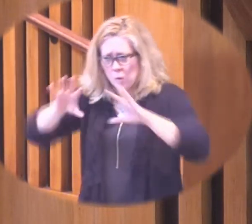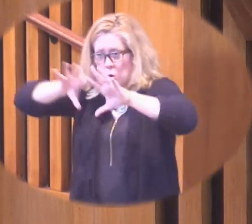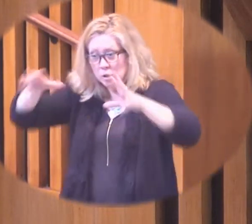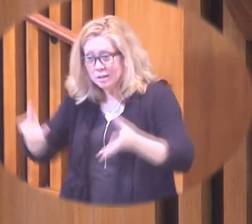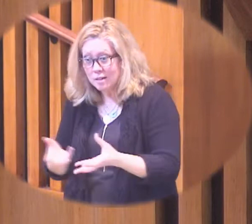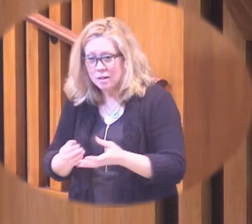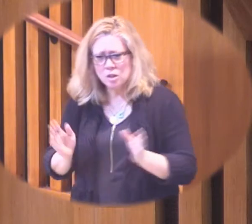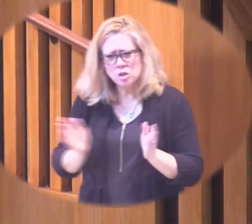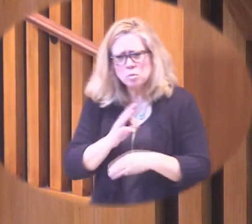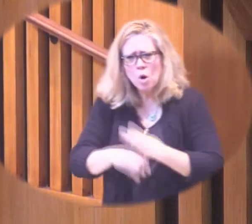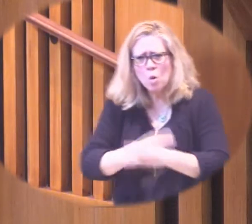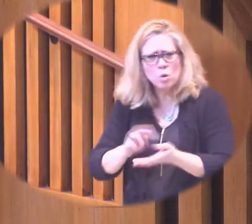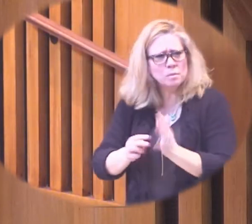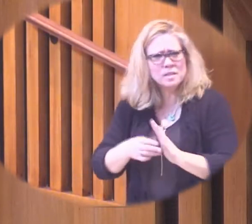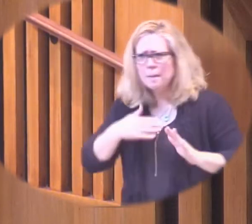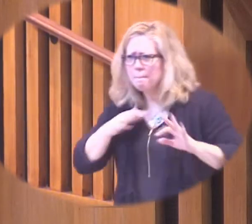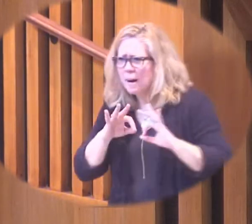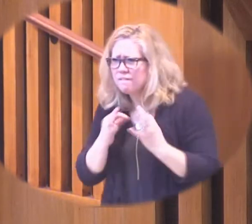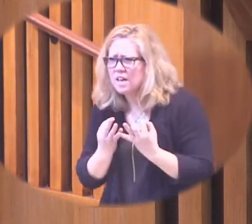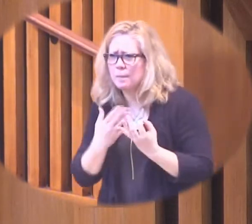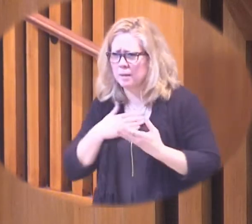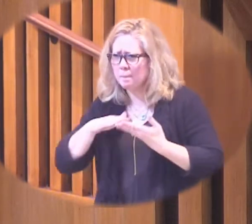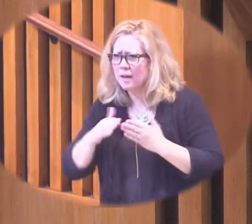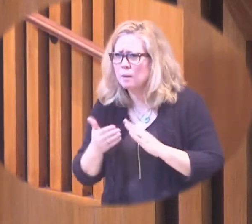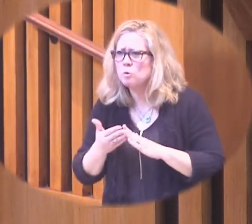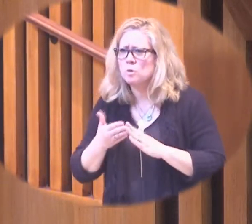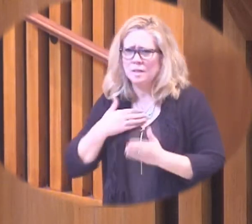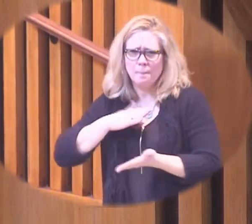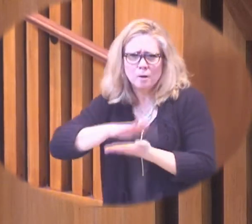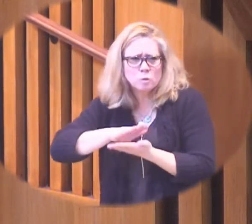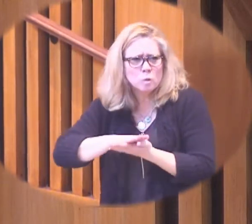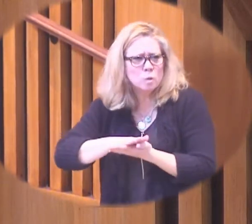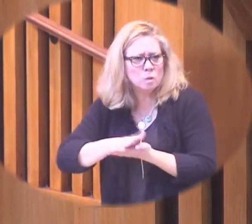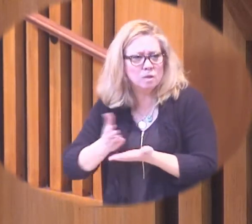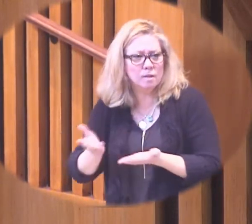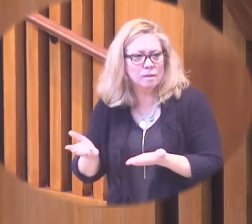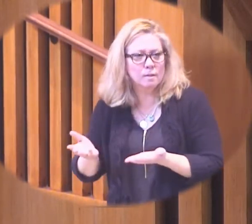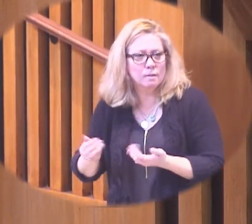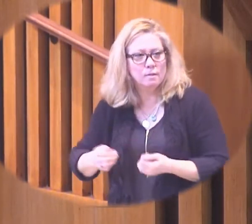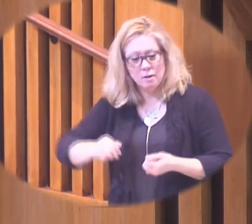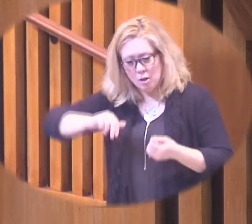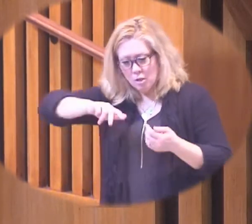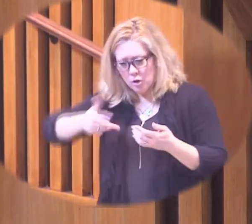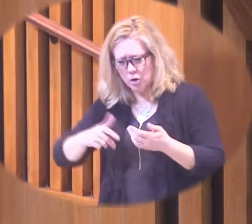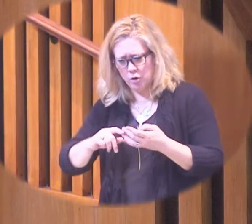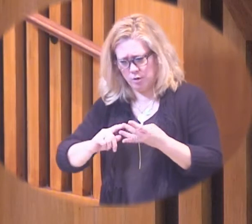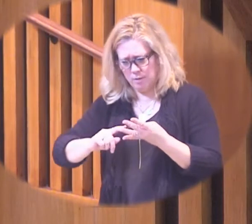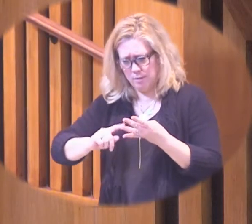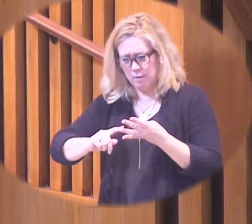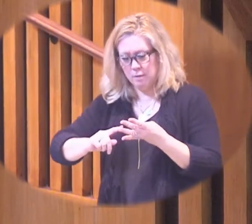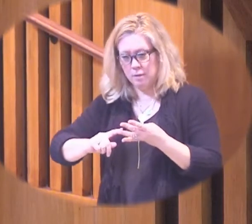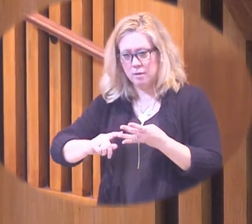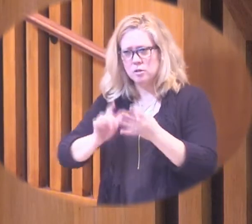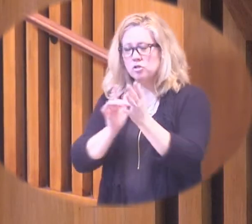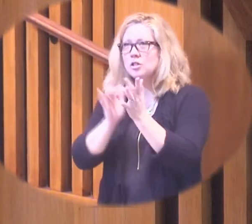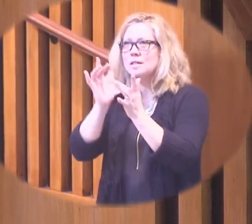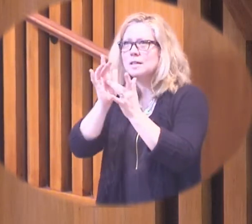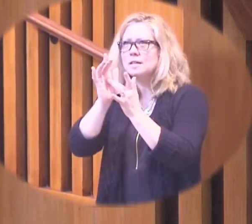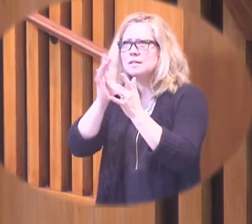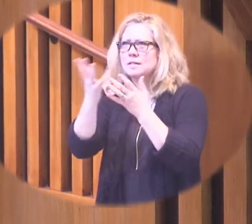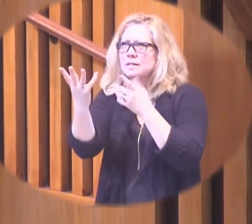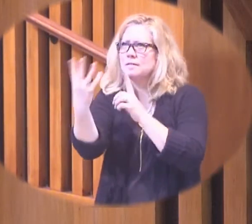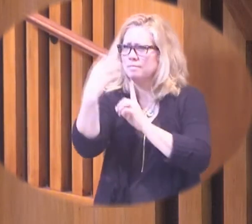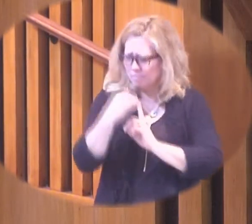whatever. And thirdly, have I brought Jesus and my life together? Am I ready to